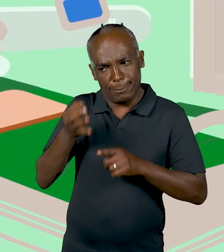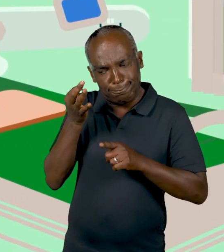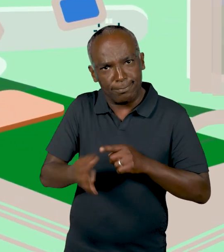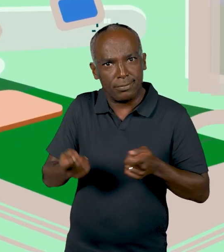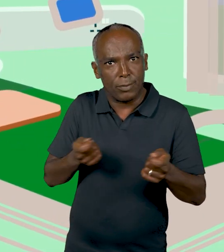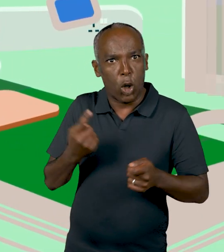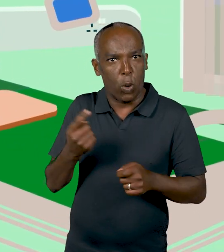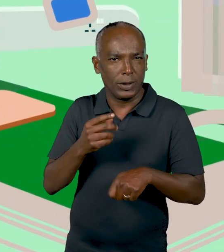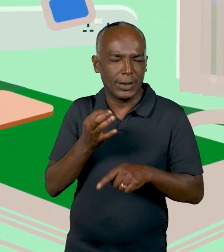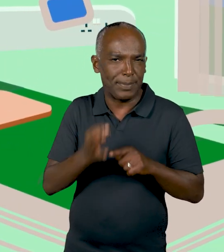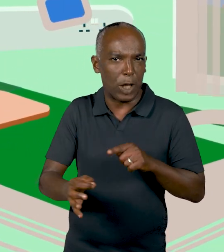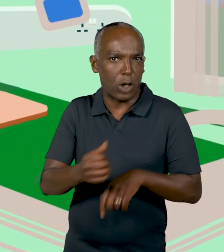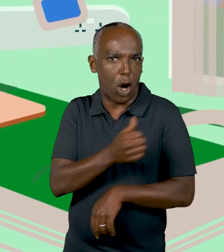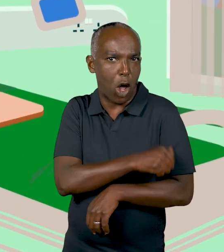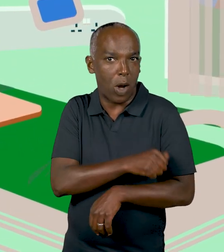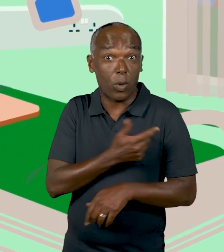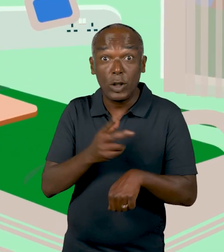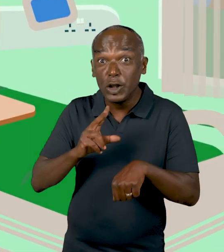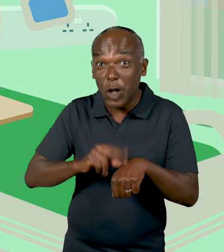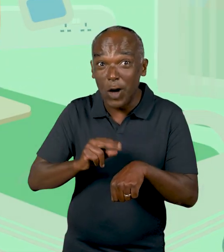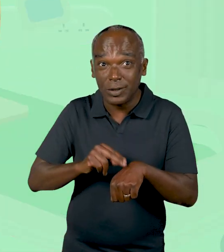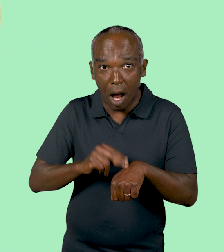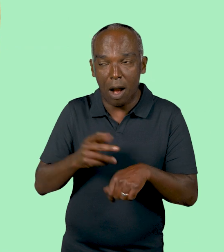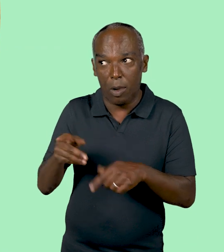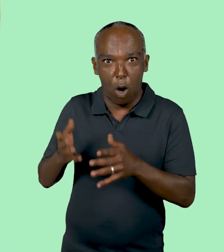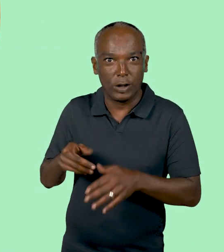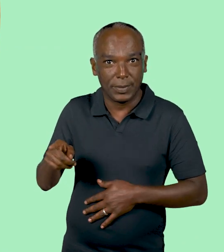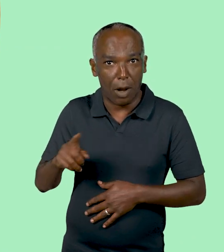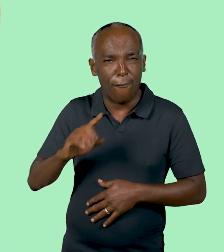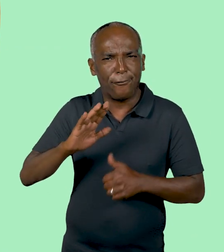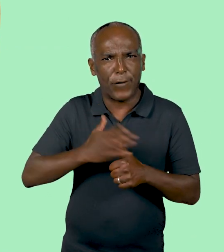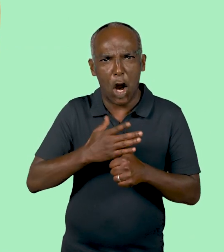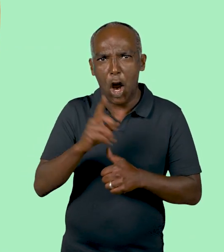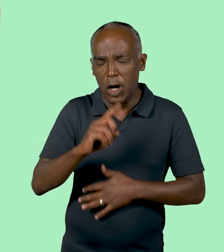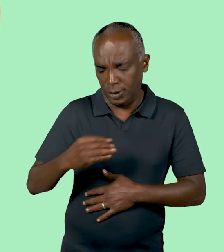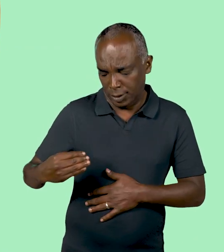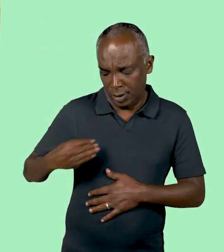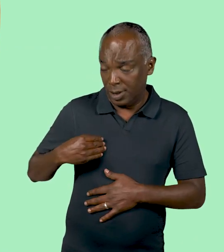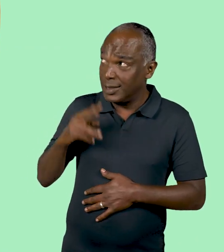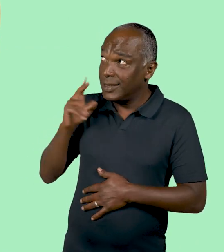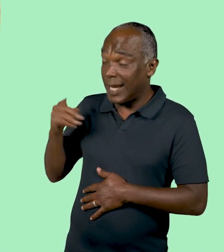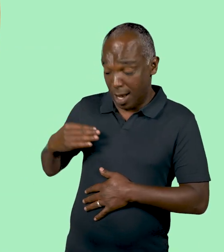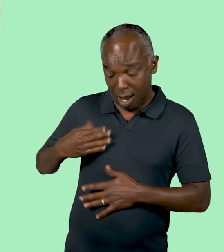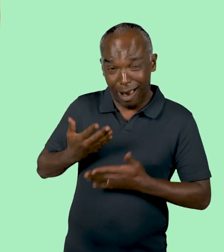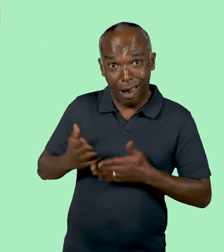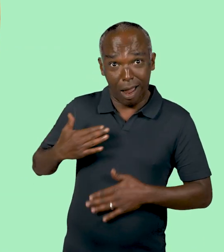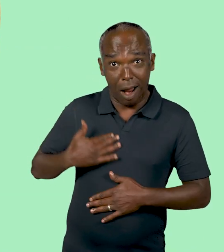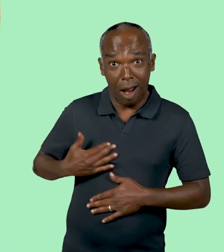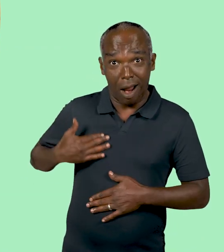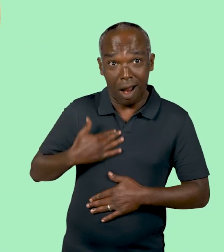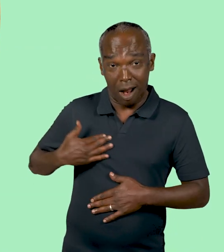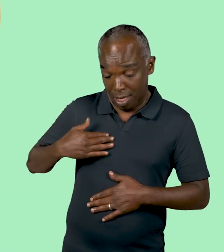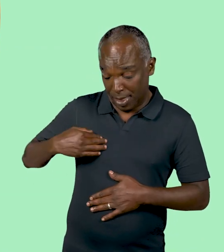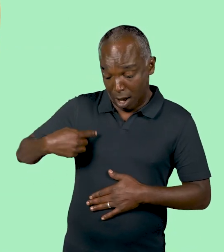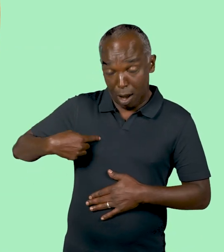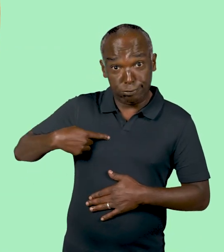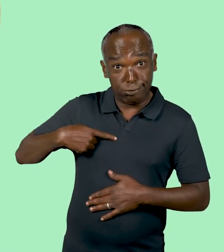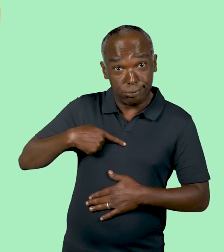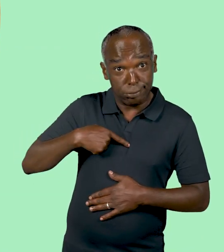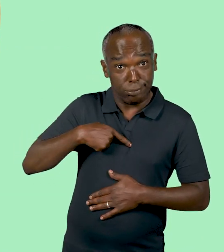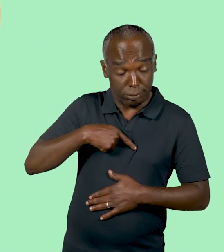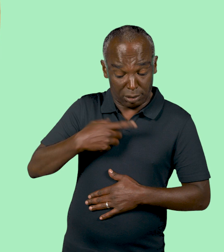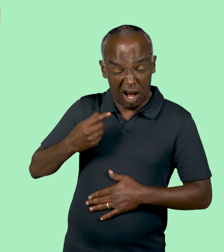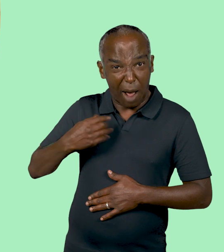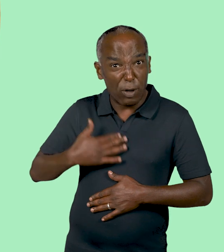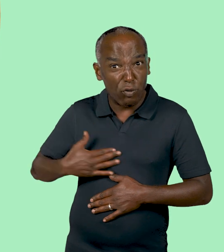specialist nurse or doctor in hospital. First, the skin in the area is cleaned. Then, the area is numbed